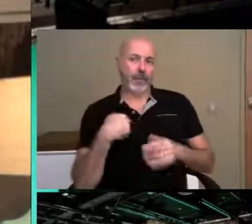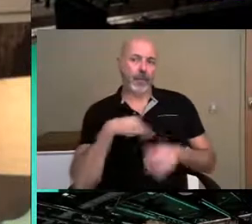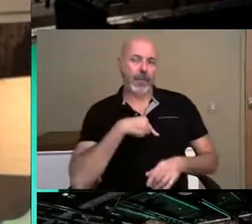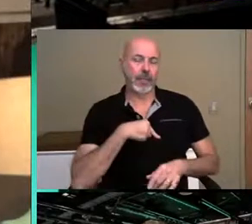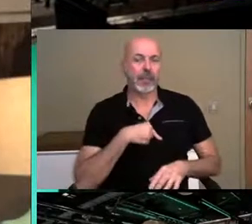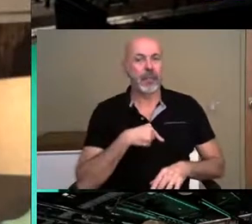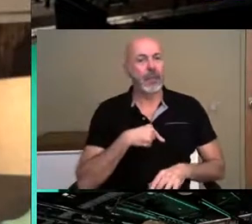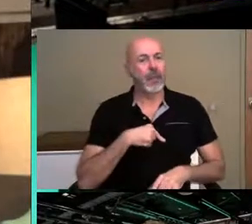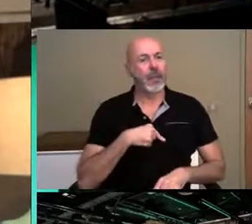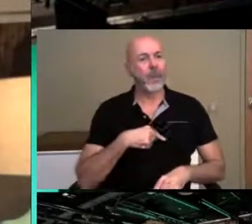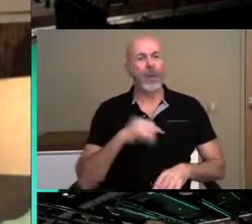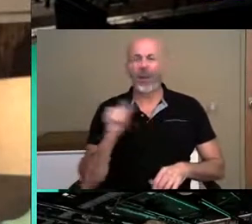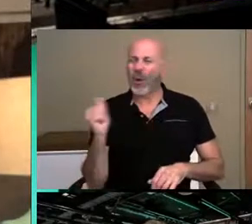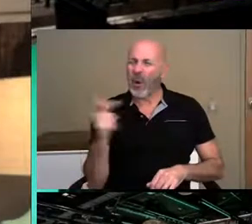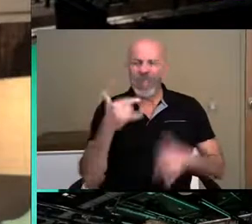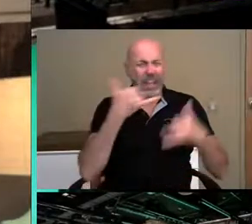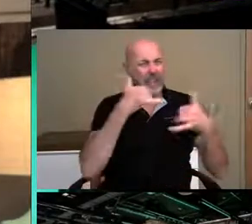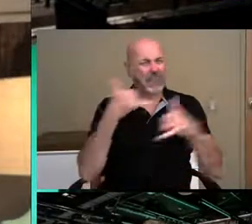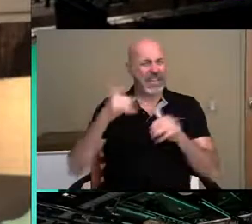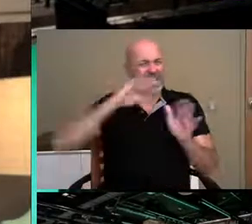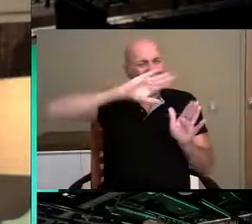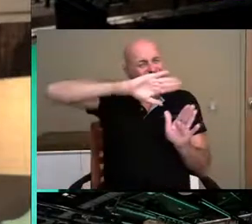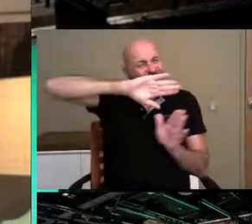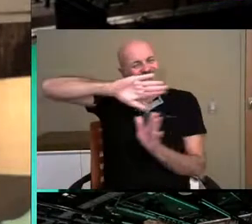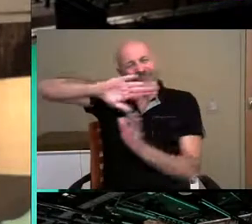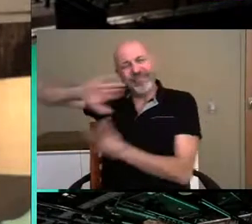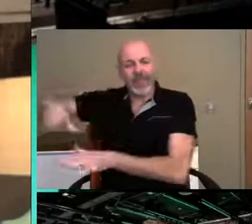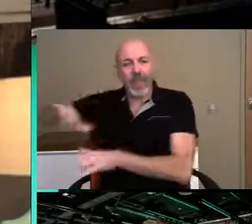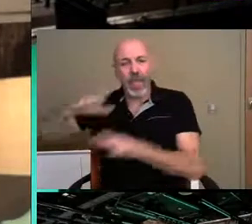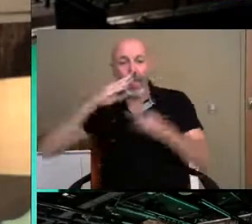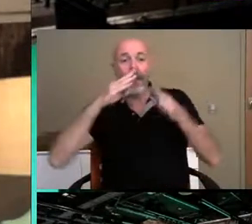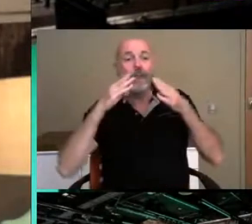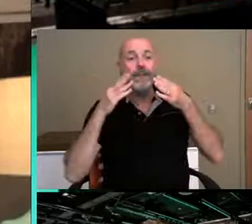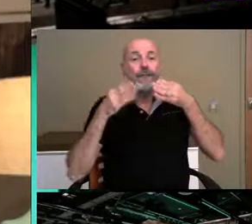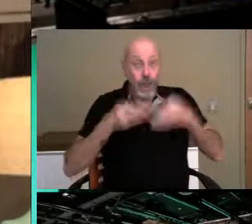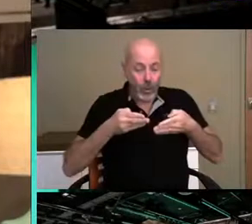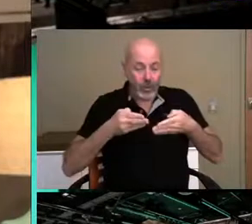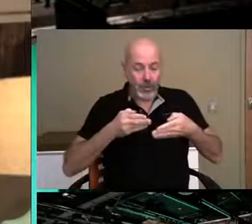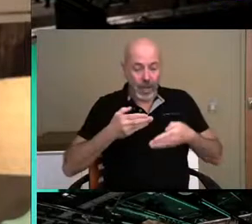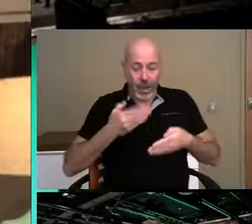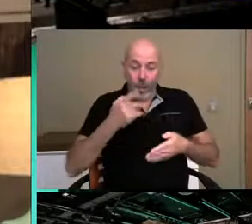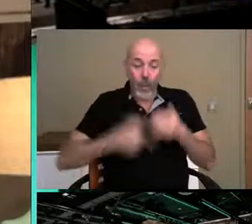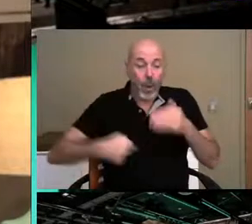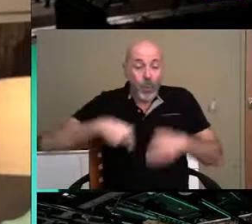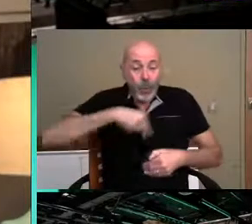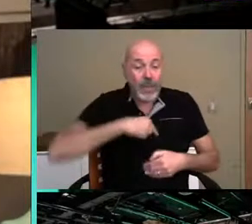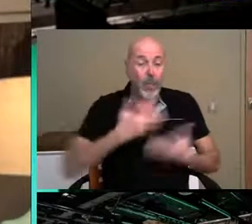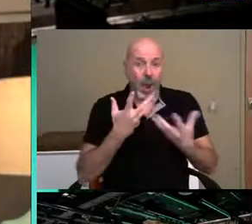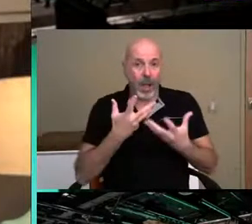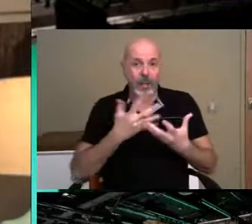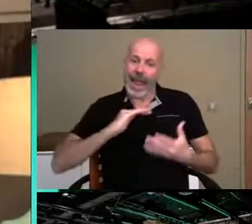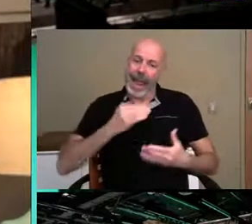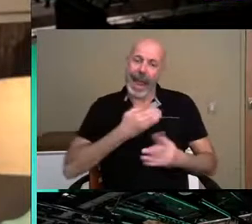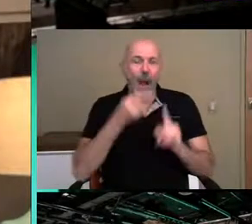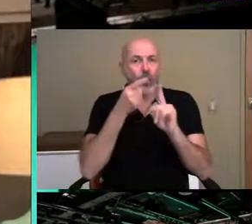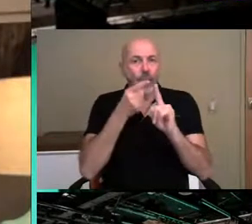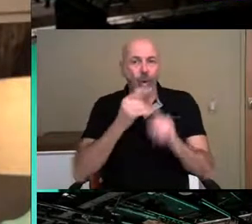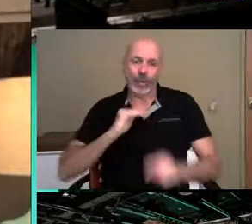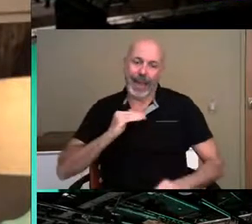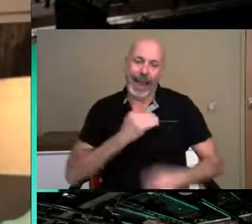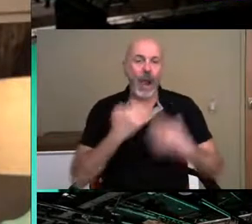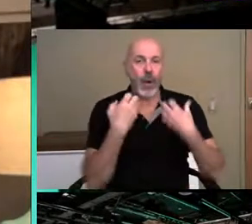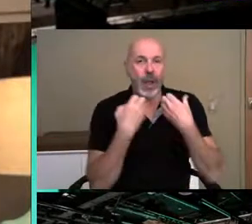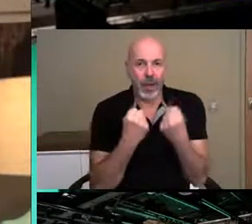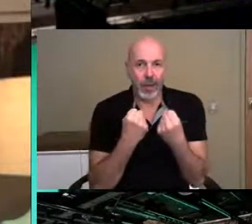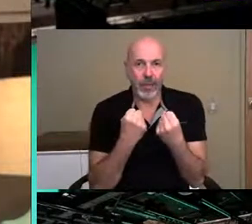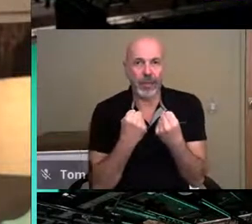rid of all of that nonsense and we can focus on what we want out of life and what we want for our own health and wellness, then we're